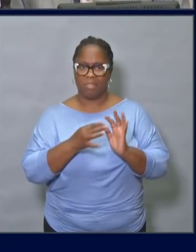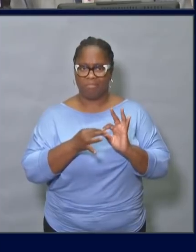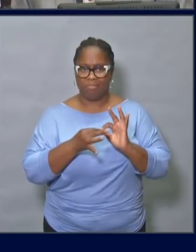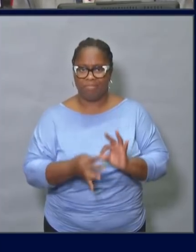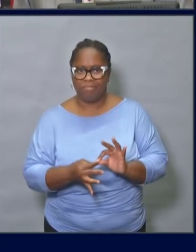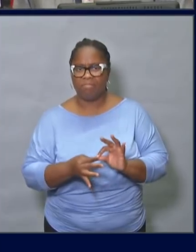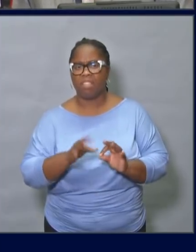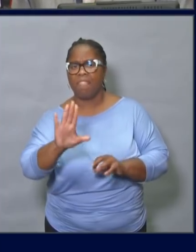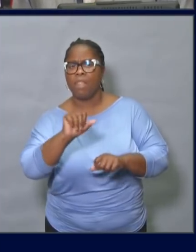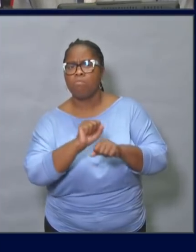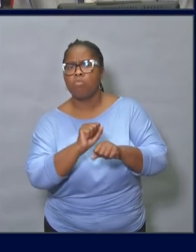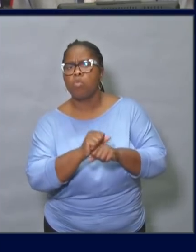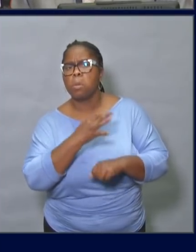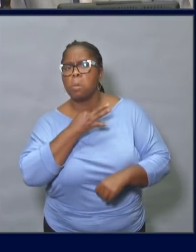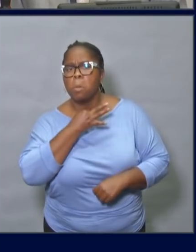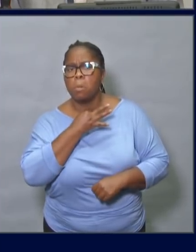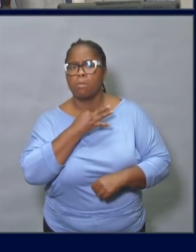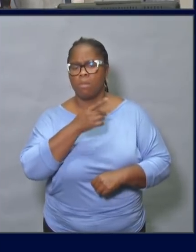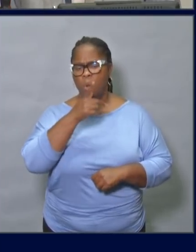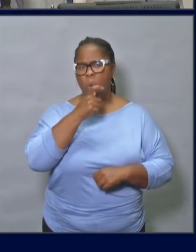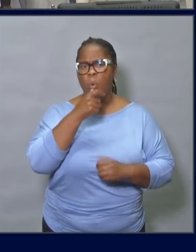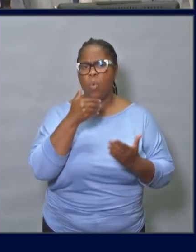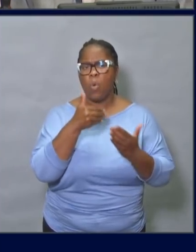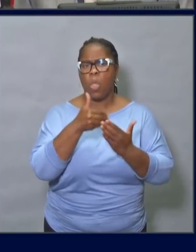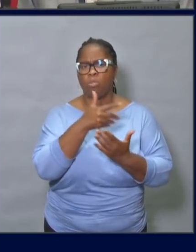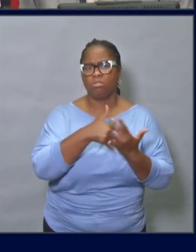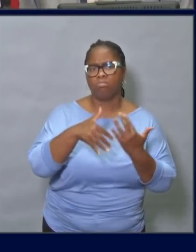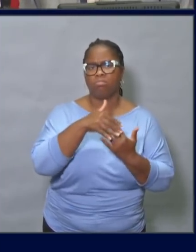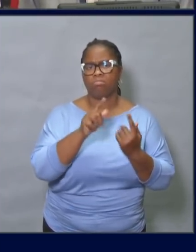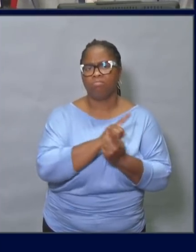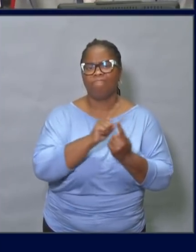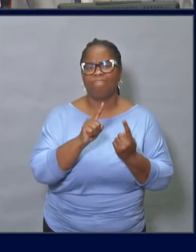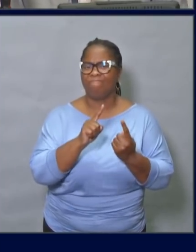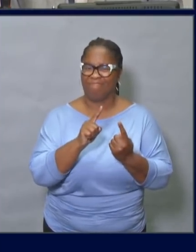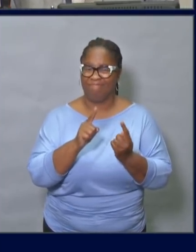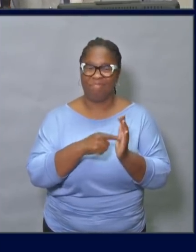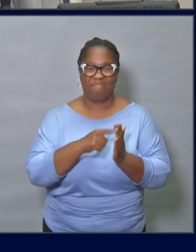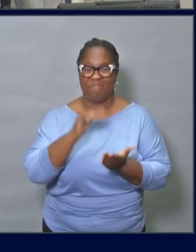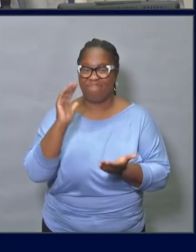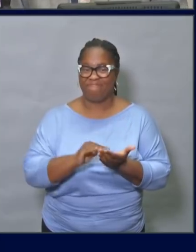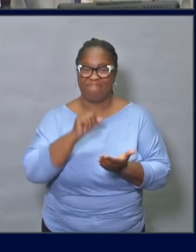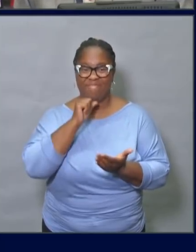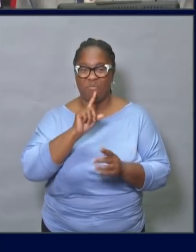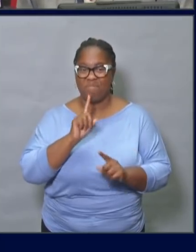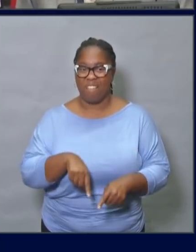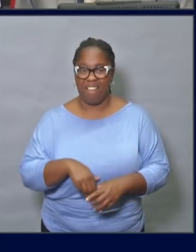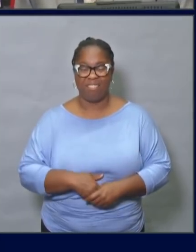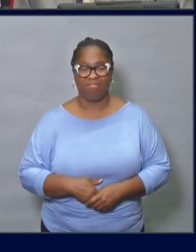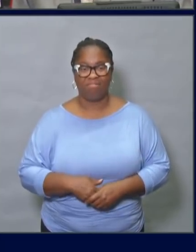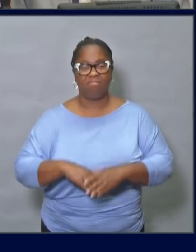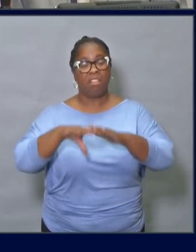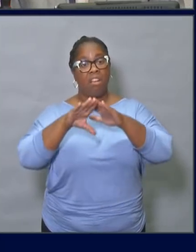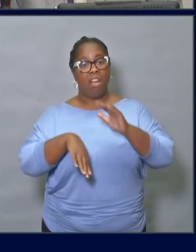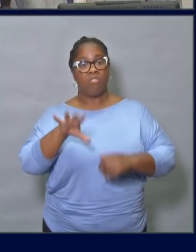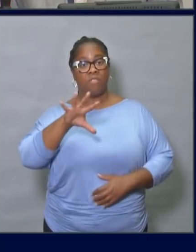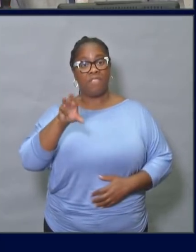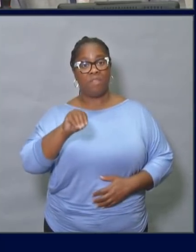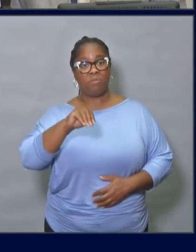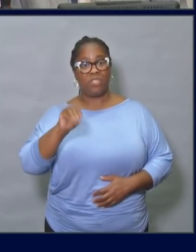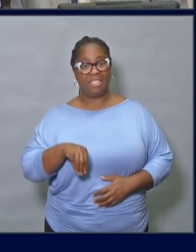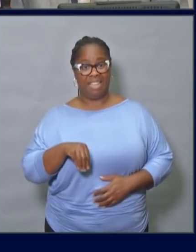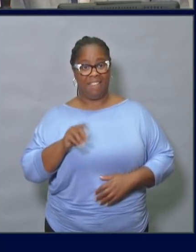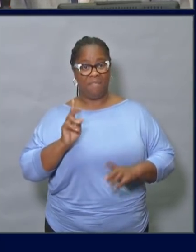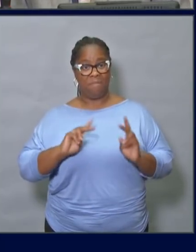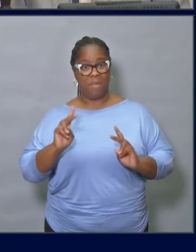about employment and close contacts. On average, less than 50% of cases provided us with